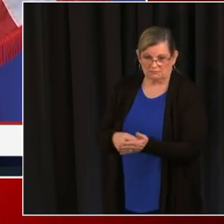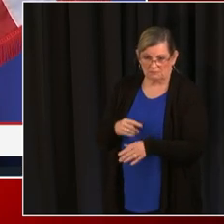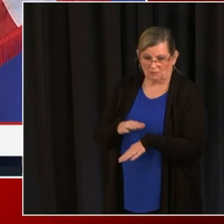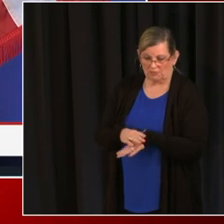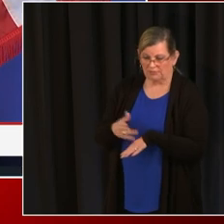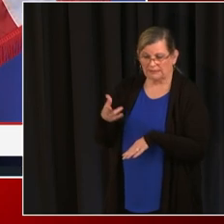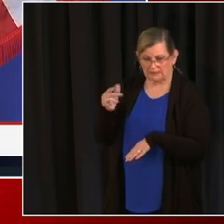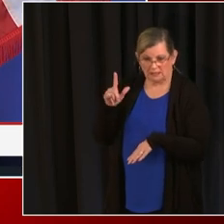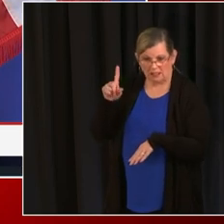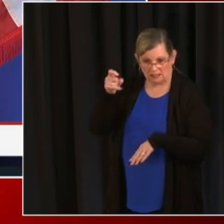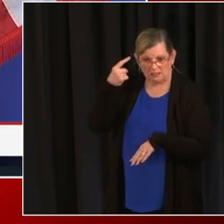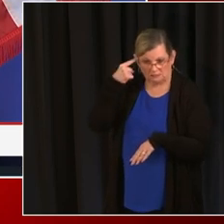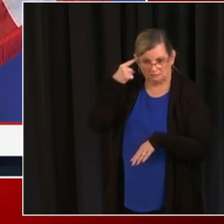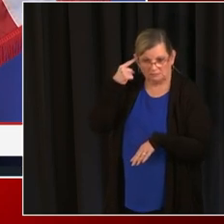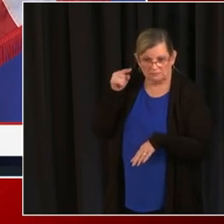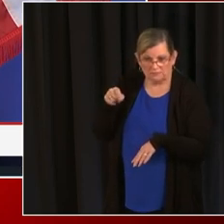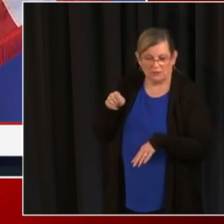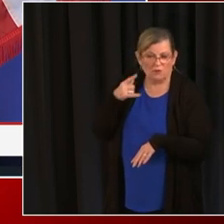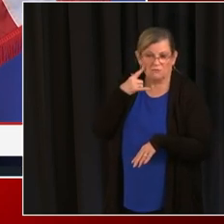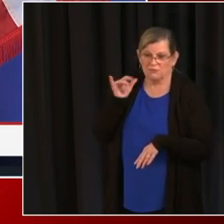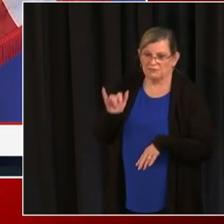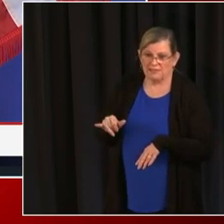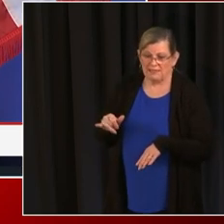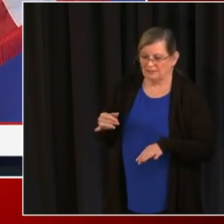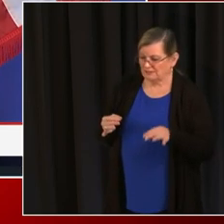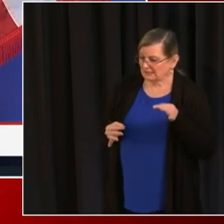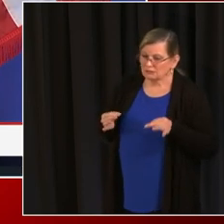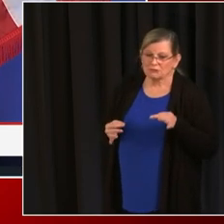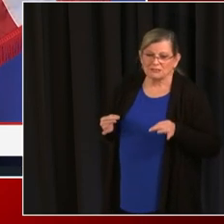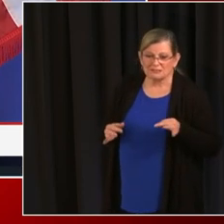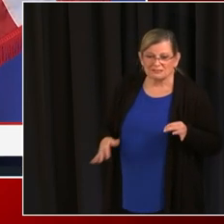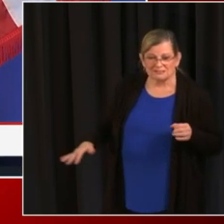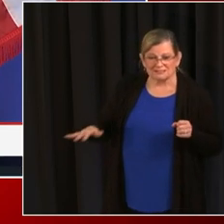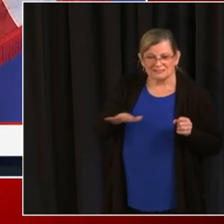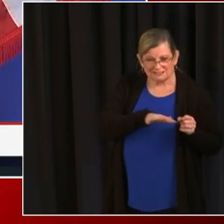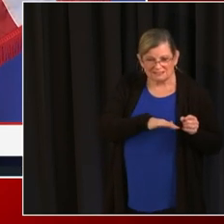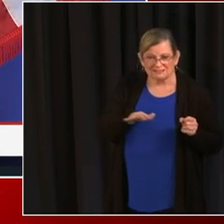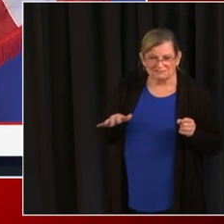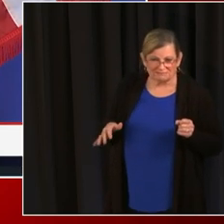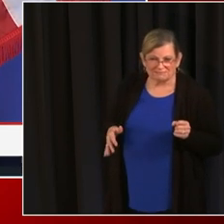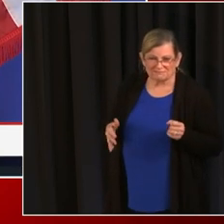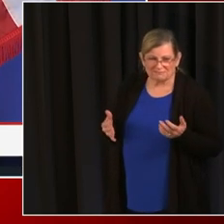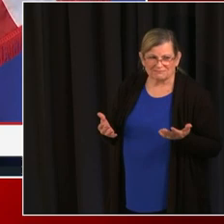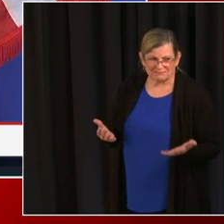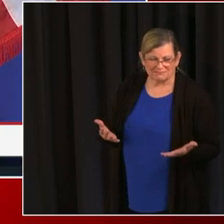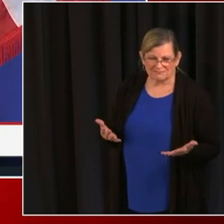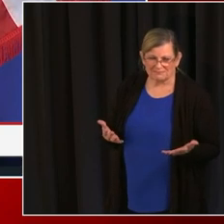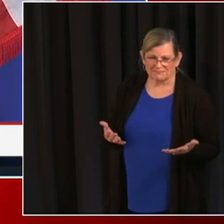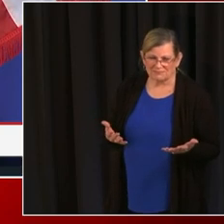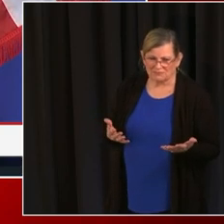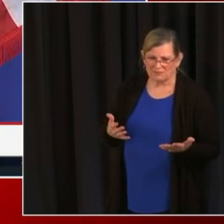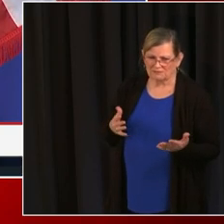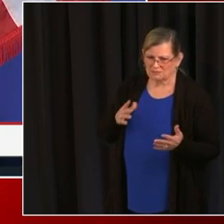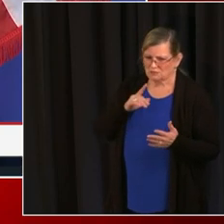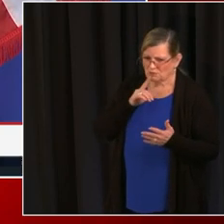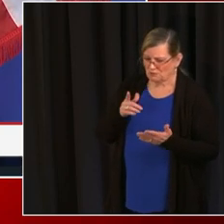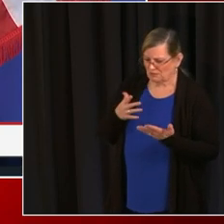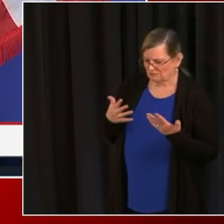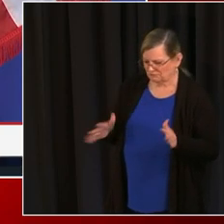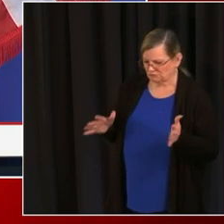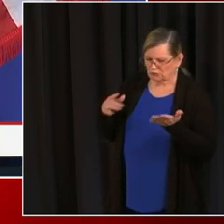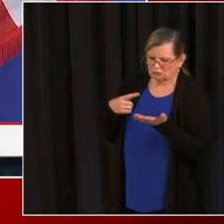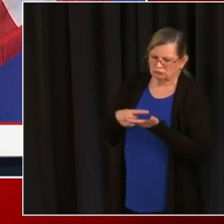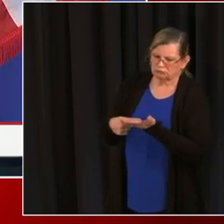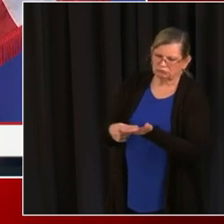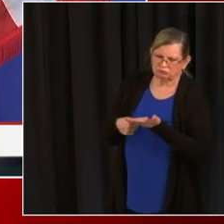the Hill. In terms of the hearing, I think that it's been well discussed that